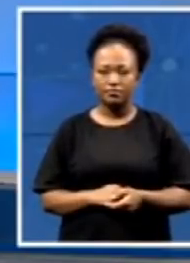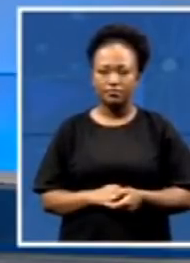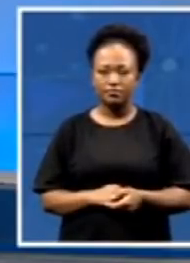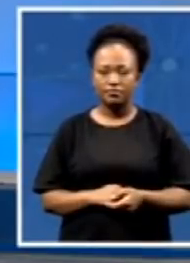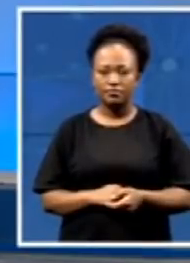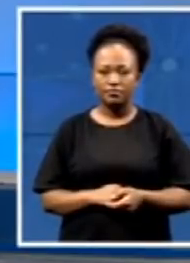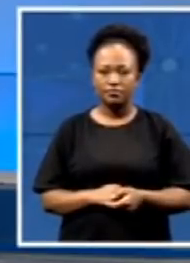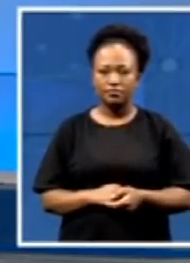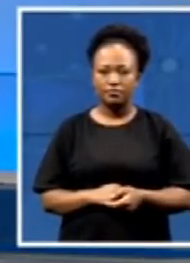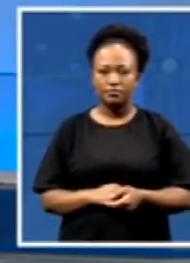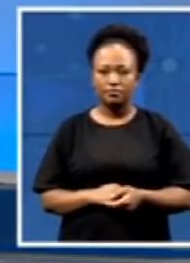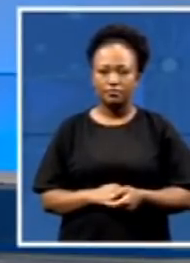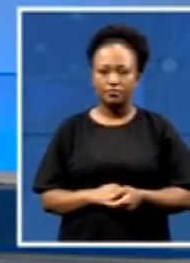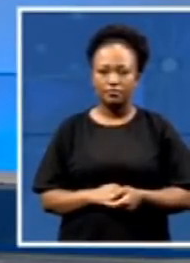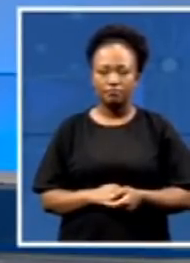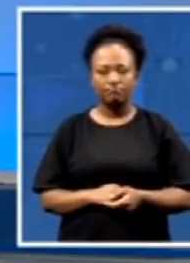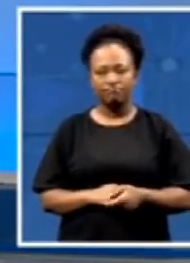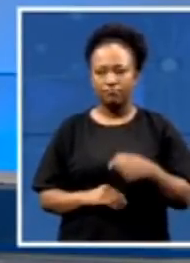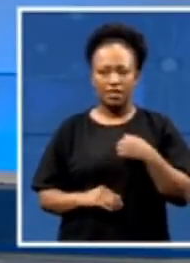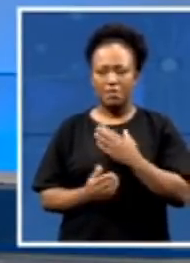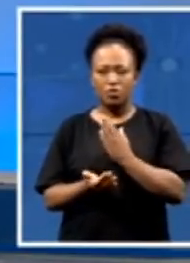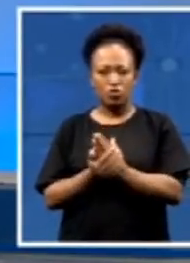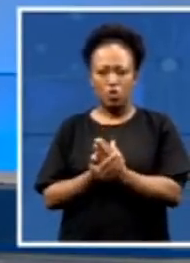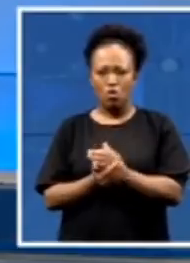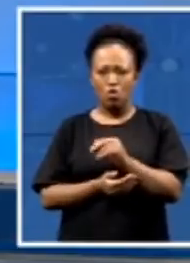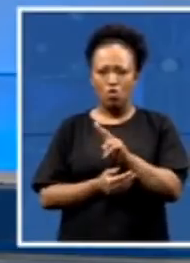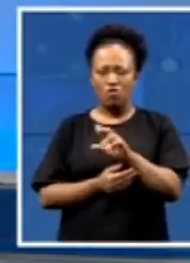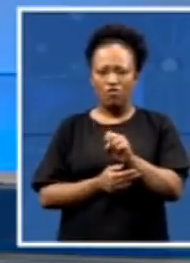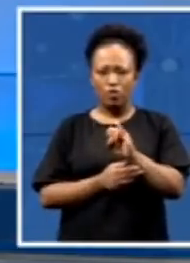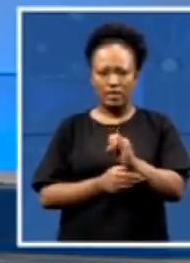I'm not sure if we're still connecting to Vusi Khumalo. It